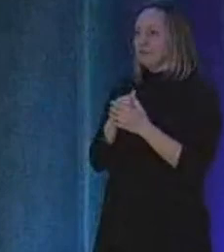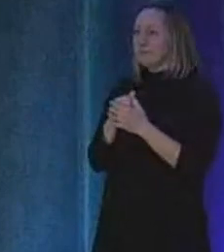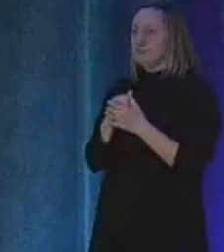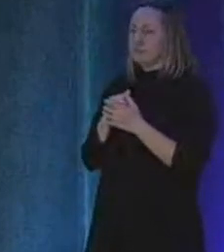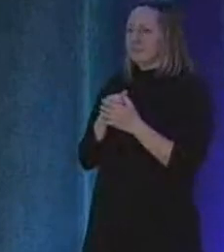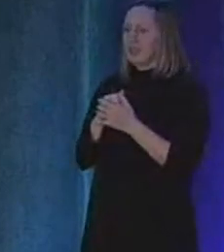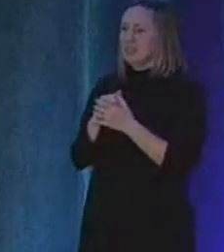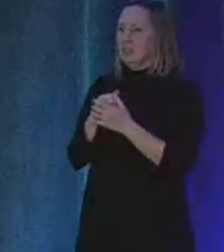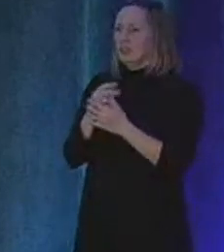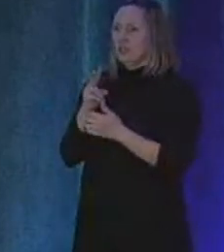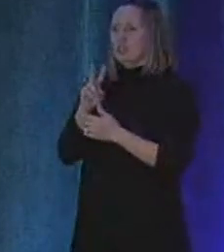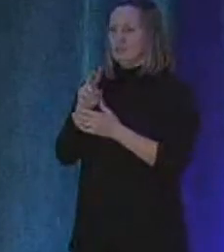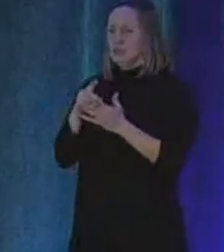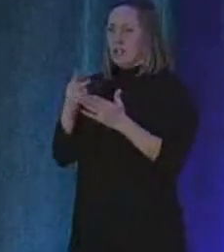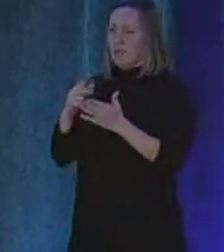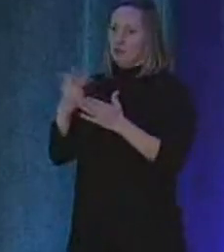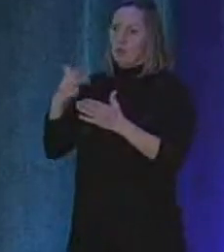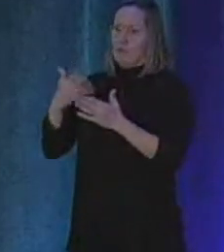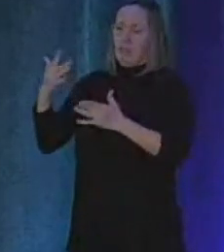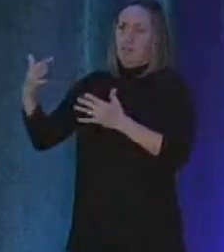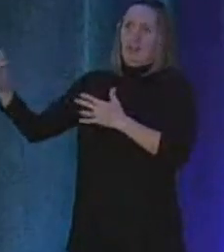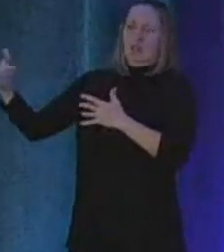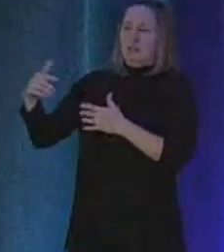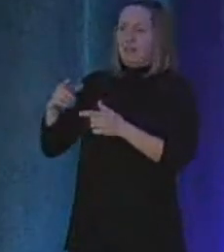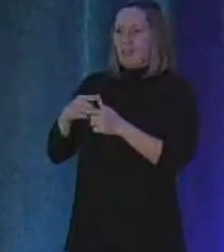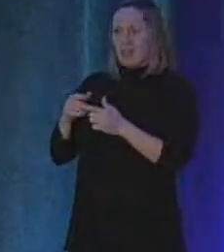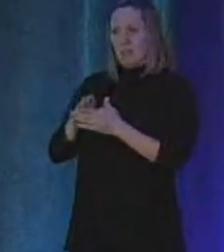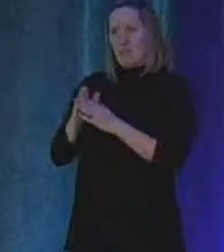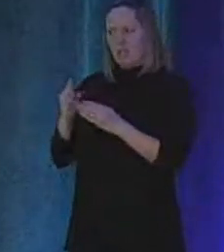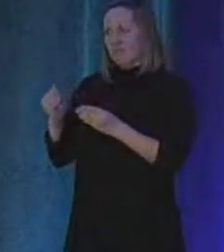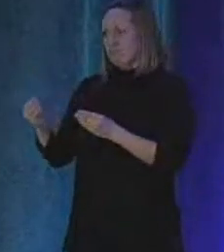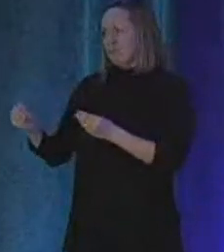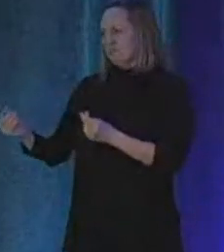2x, 3x, and suddenly things were a lot easier for me to do between the years.